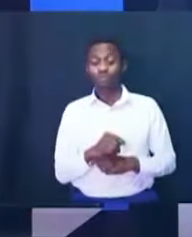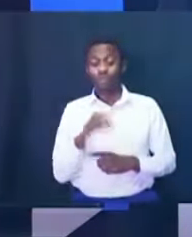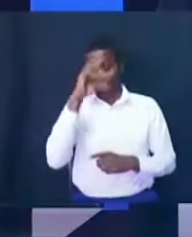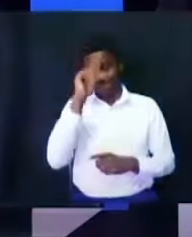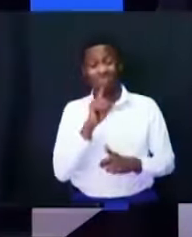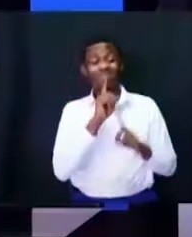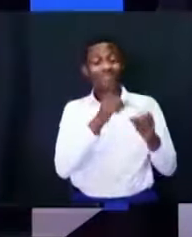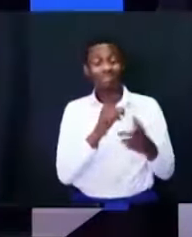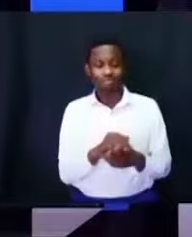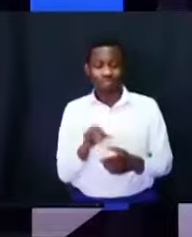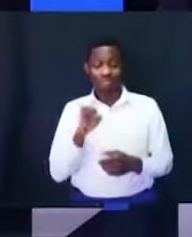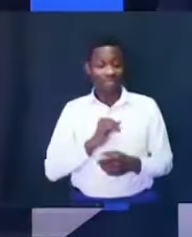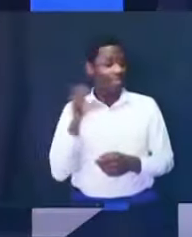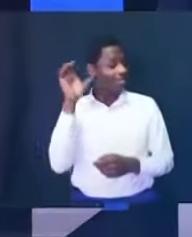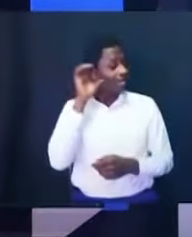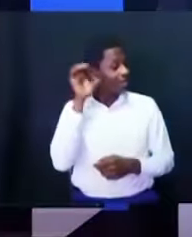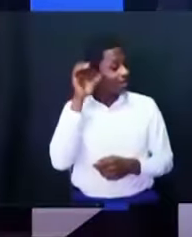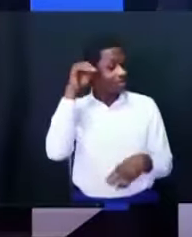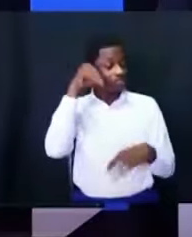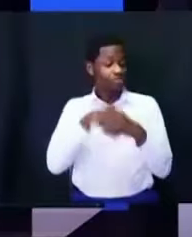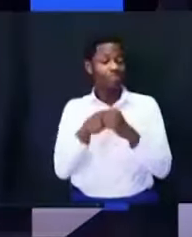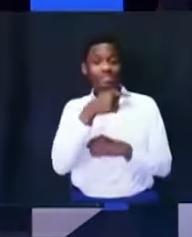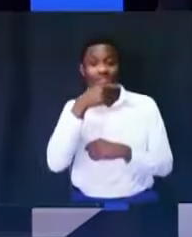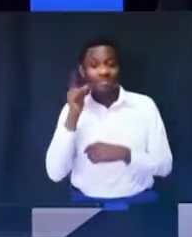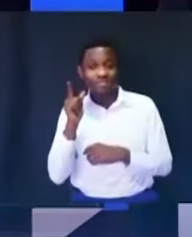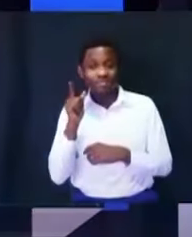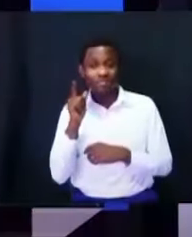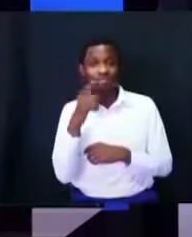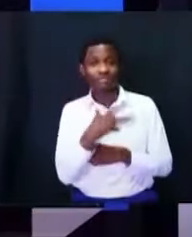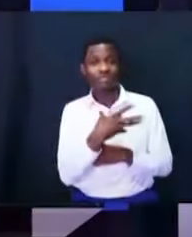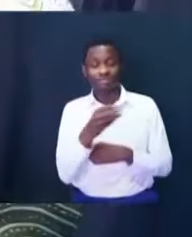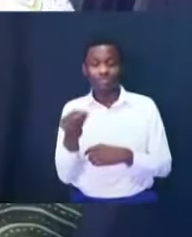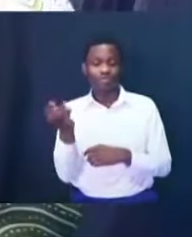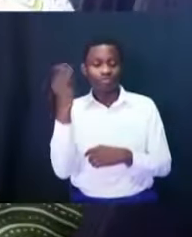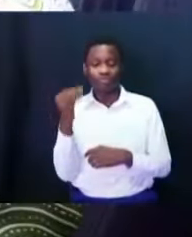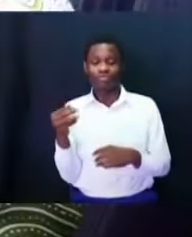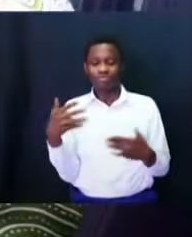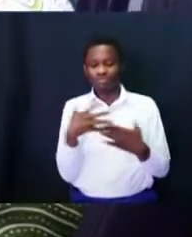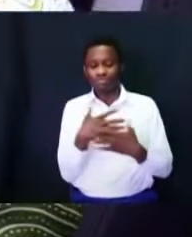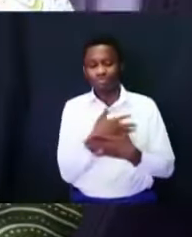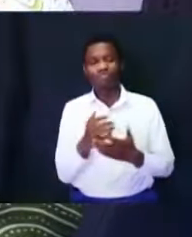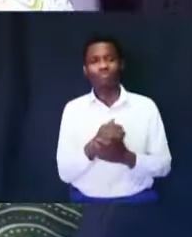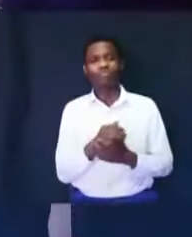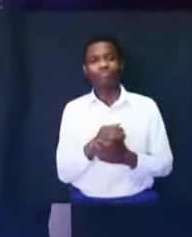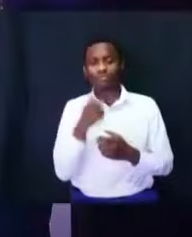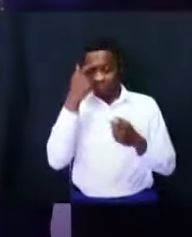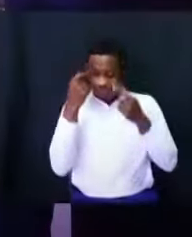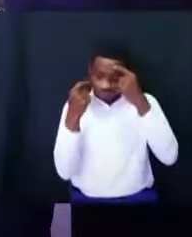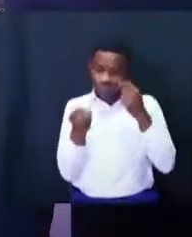answered I heard you in the garden and I was afraid because I